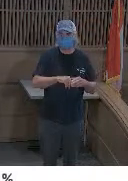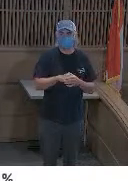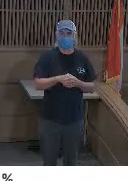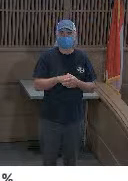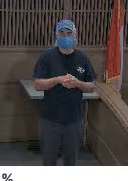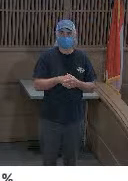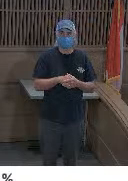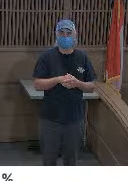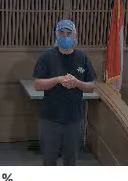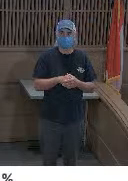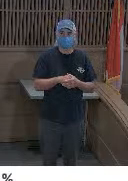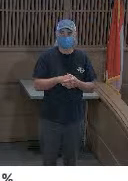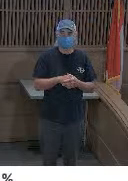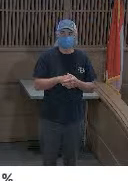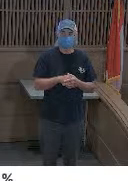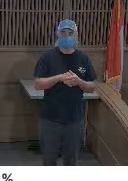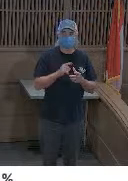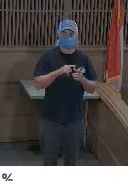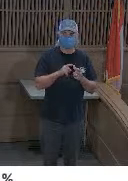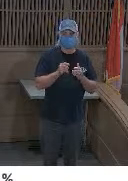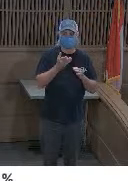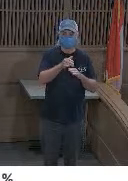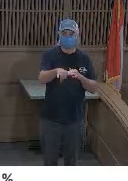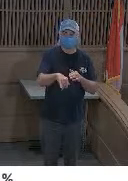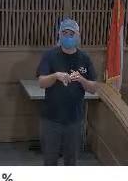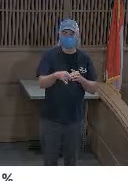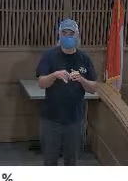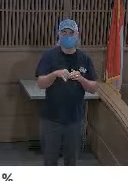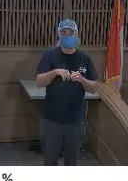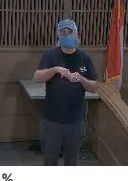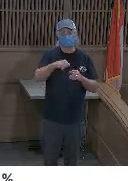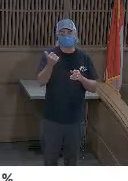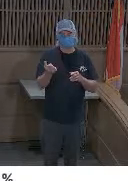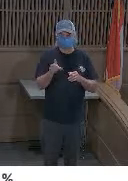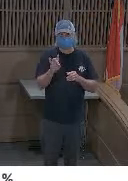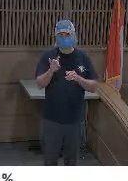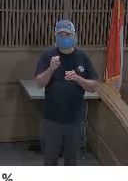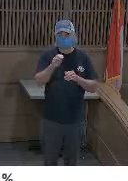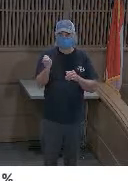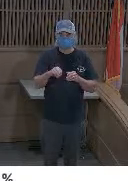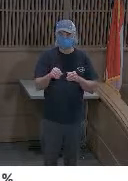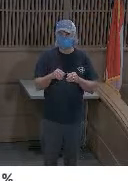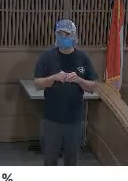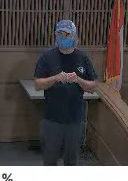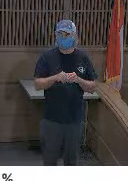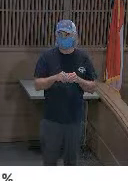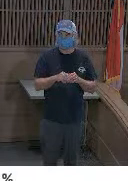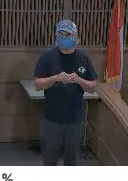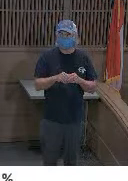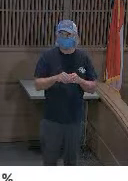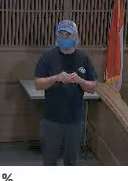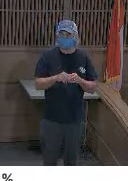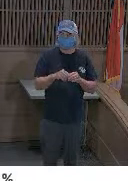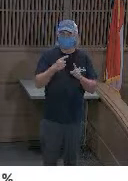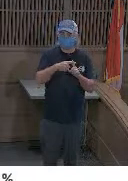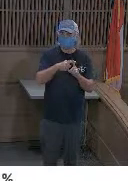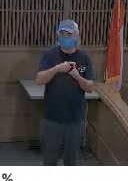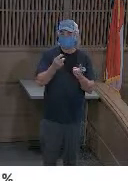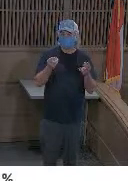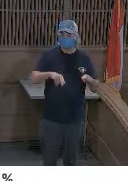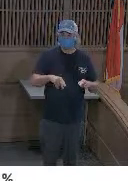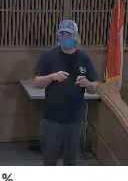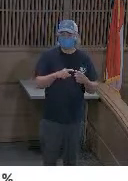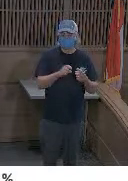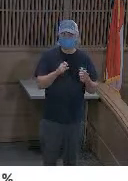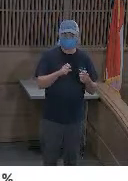have another increase of 8%. So over a reporting period, you actually had an increase from positivity rate from